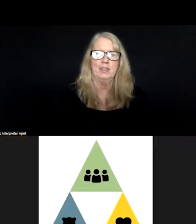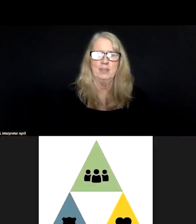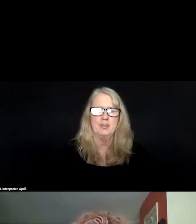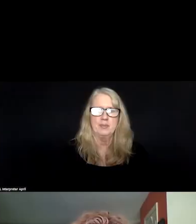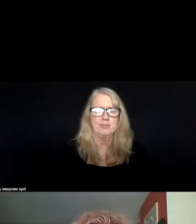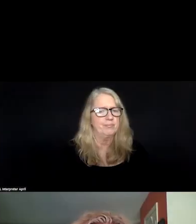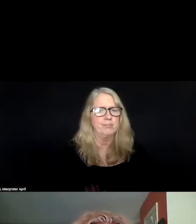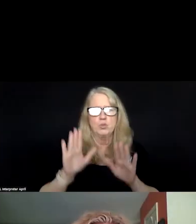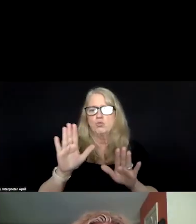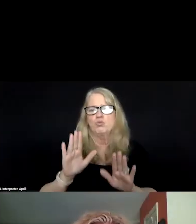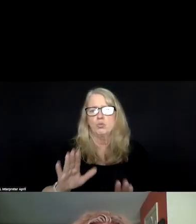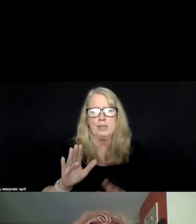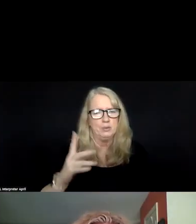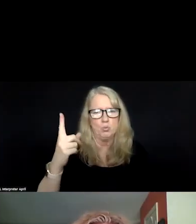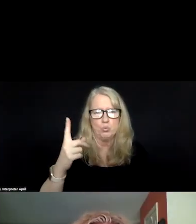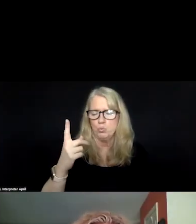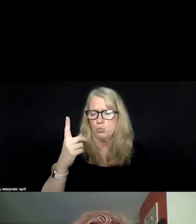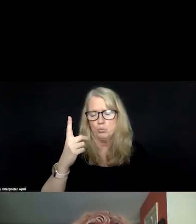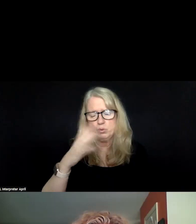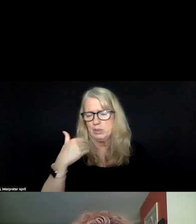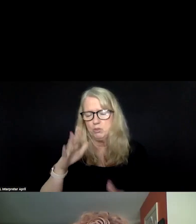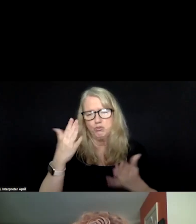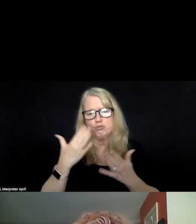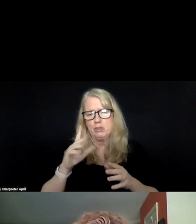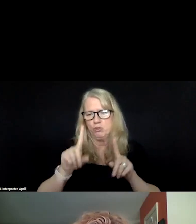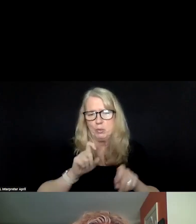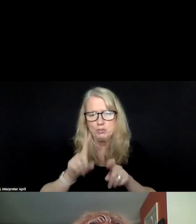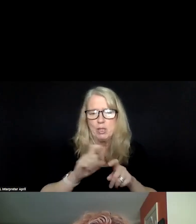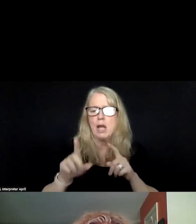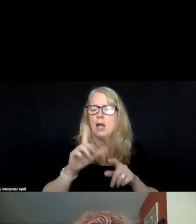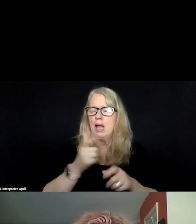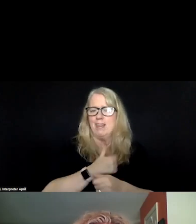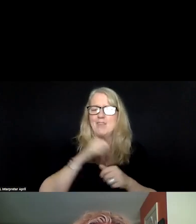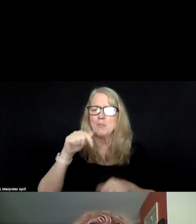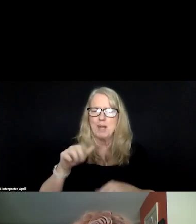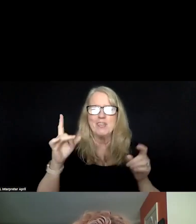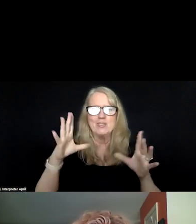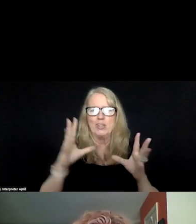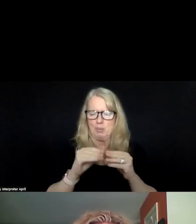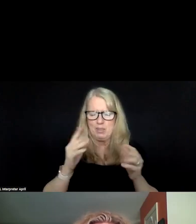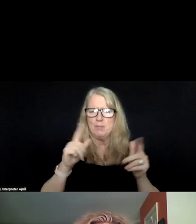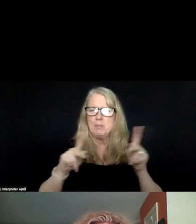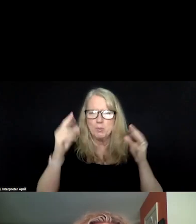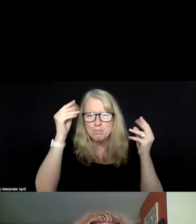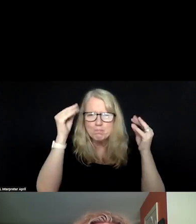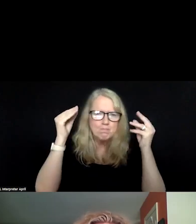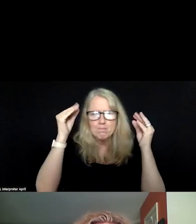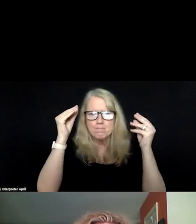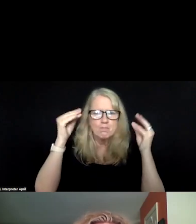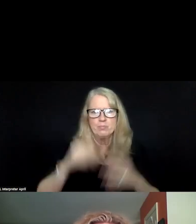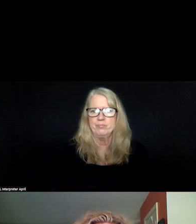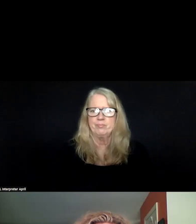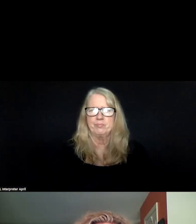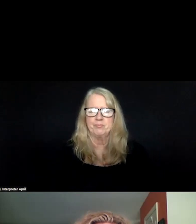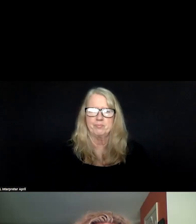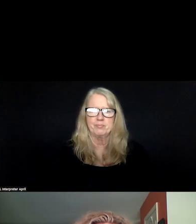Great questions. One of the things I love about the Crisis Jam is it gets everybody thinking,